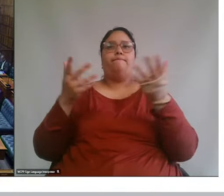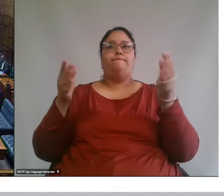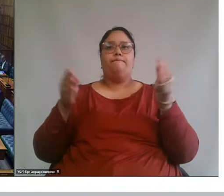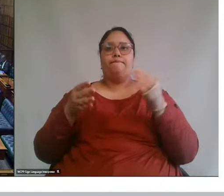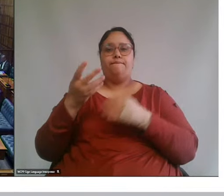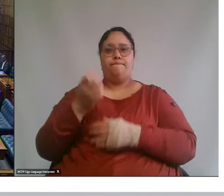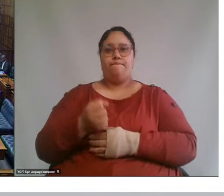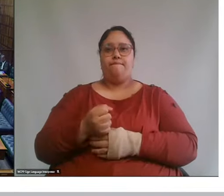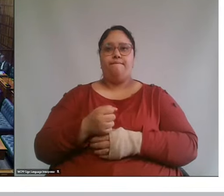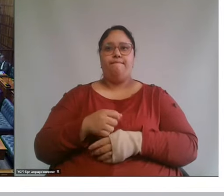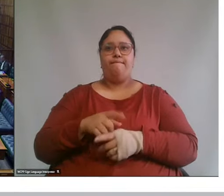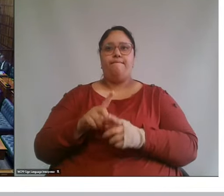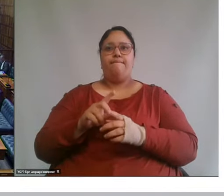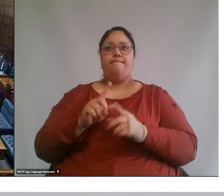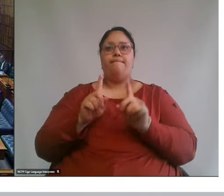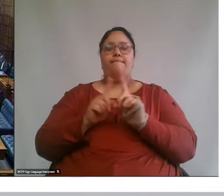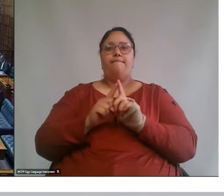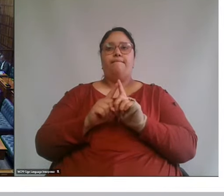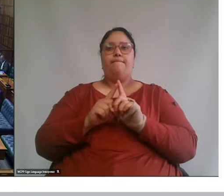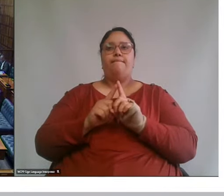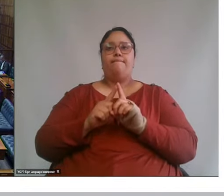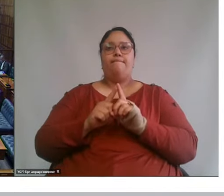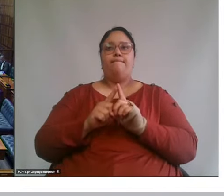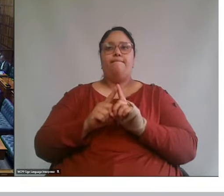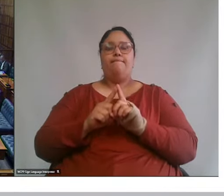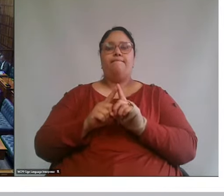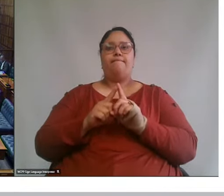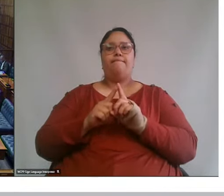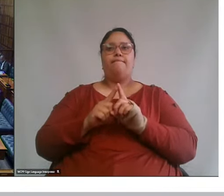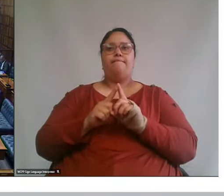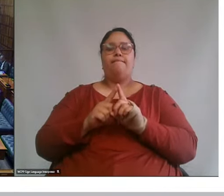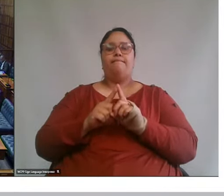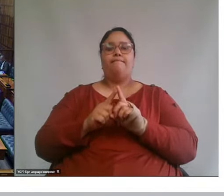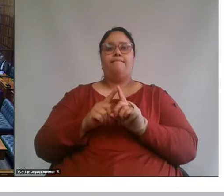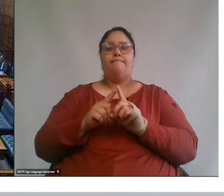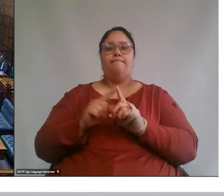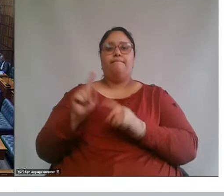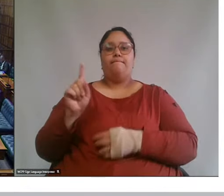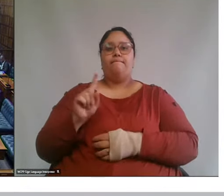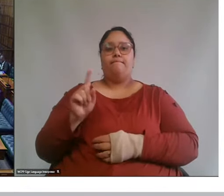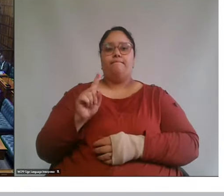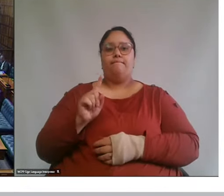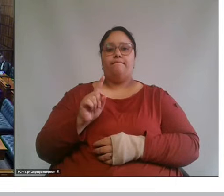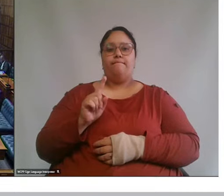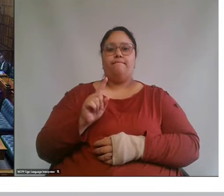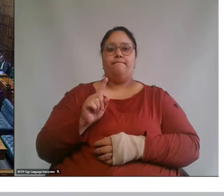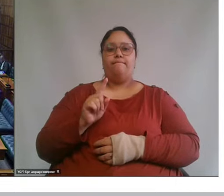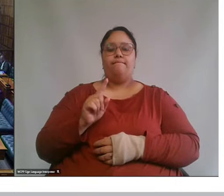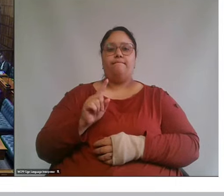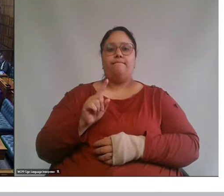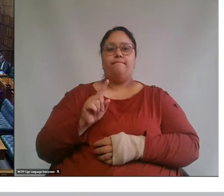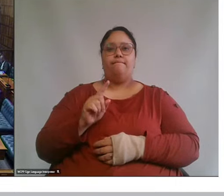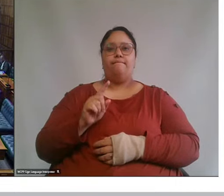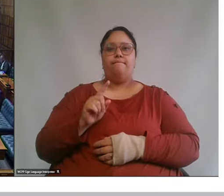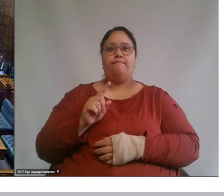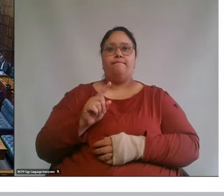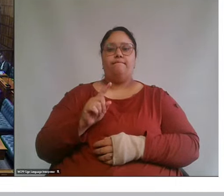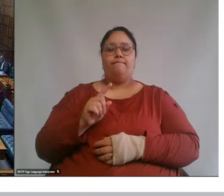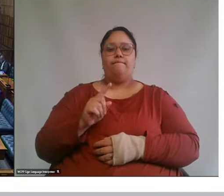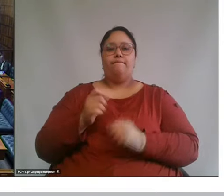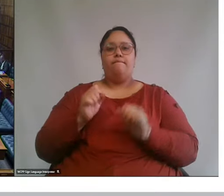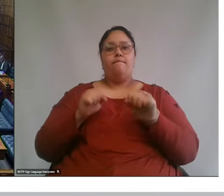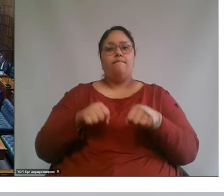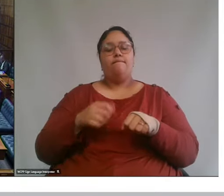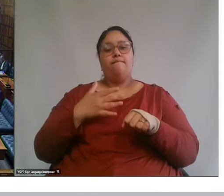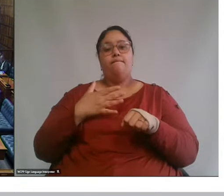a bottled um um um what a cabet obviously one would